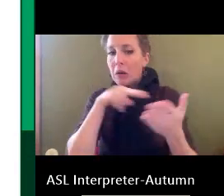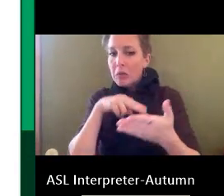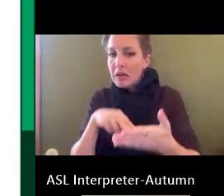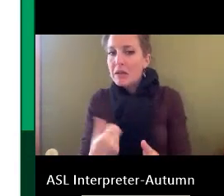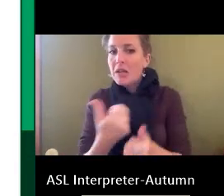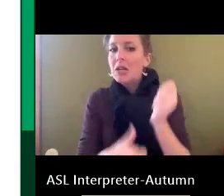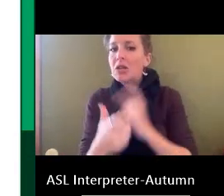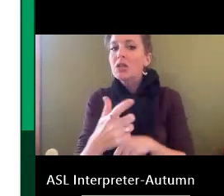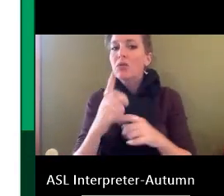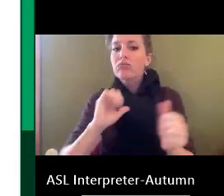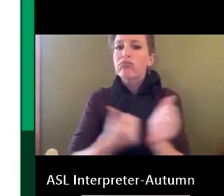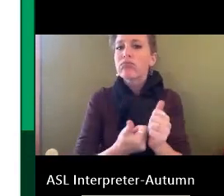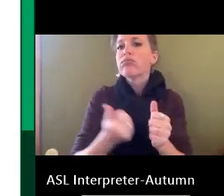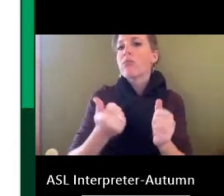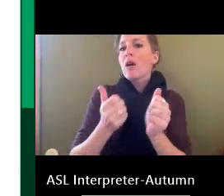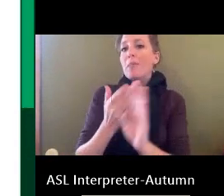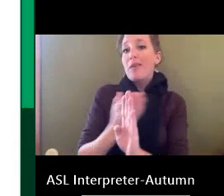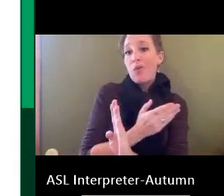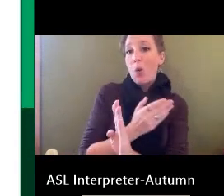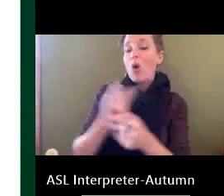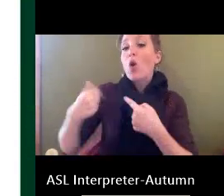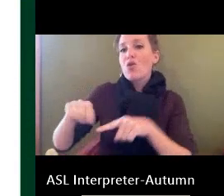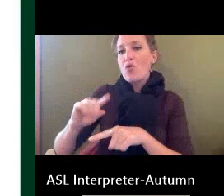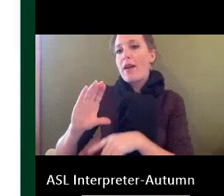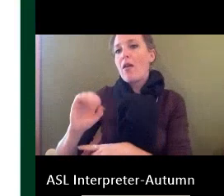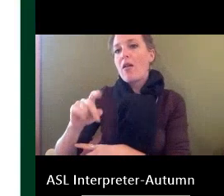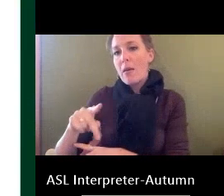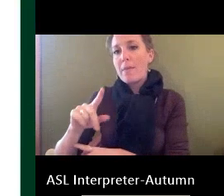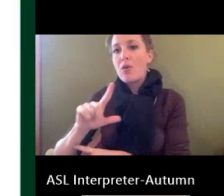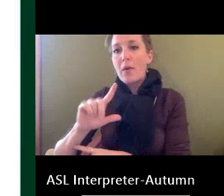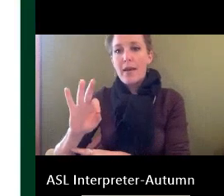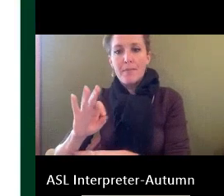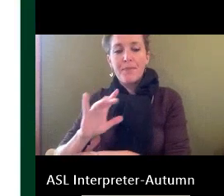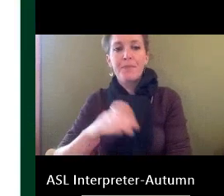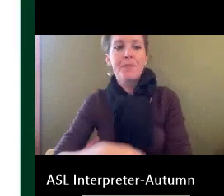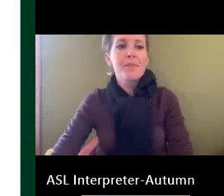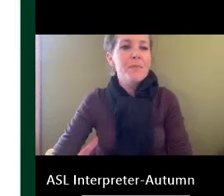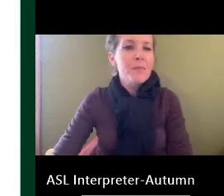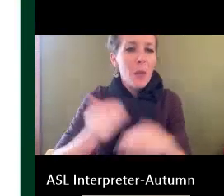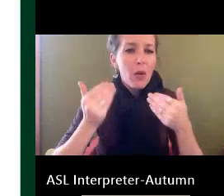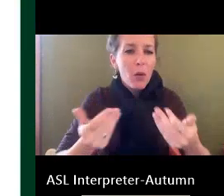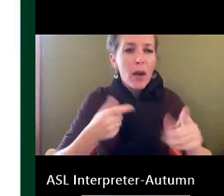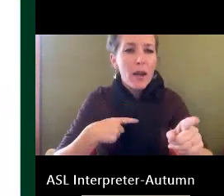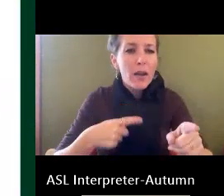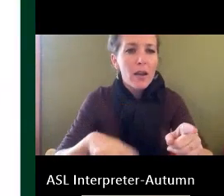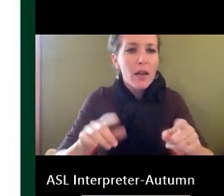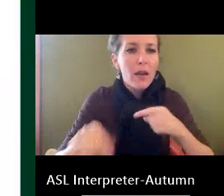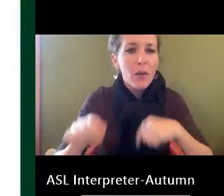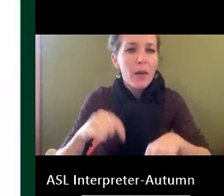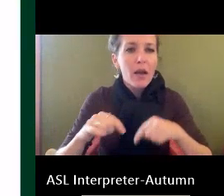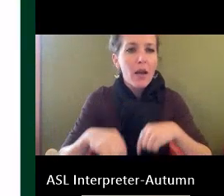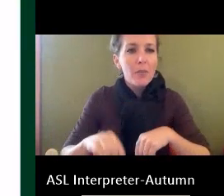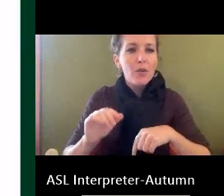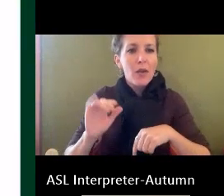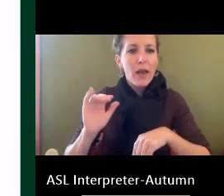prior to or during COP29. So let me go ahead and I'll actually go back to the Aim for